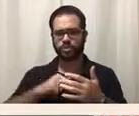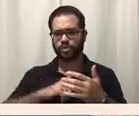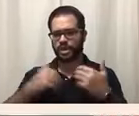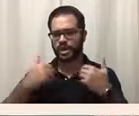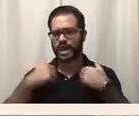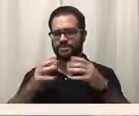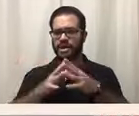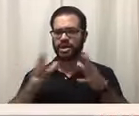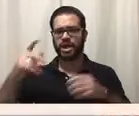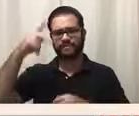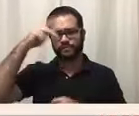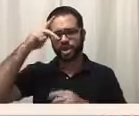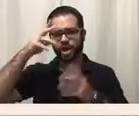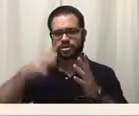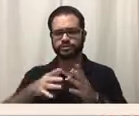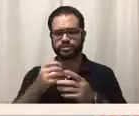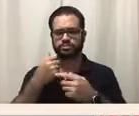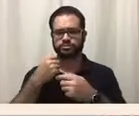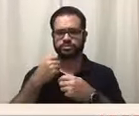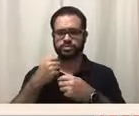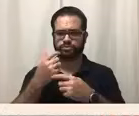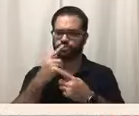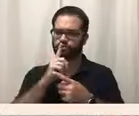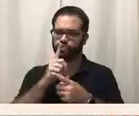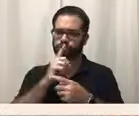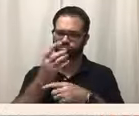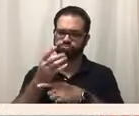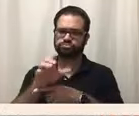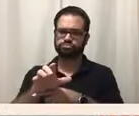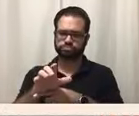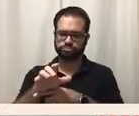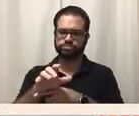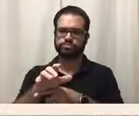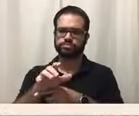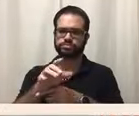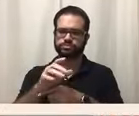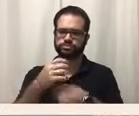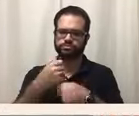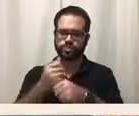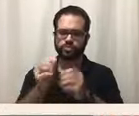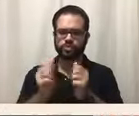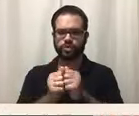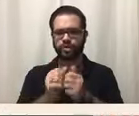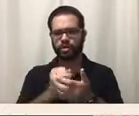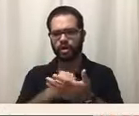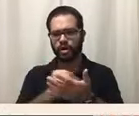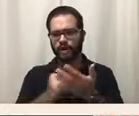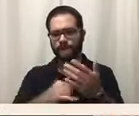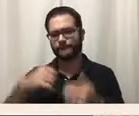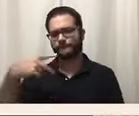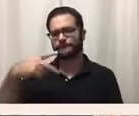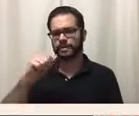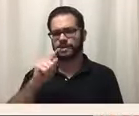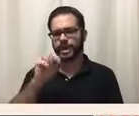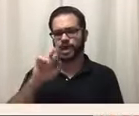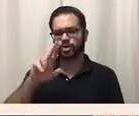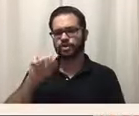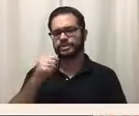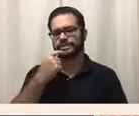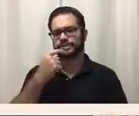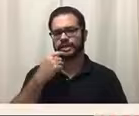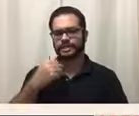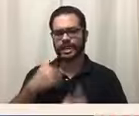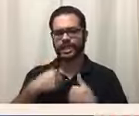of contributions to music and the arts. Pythagoras says there is geometry in the humming of the